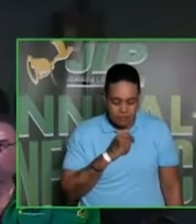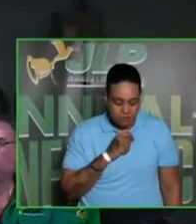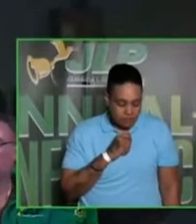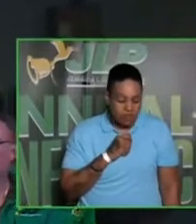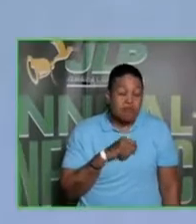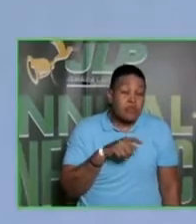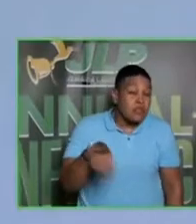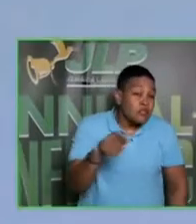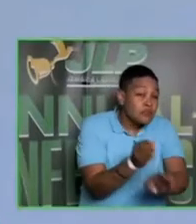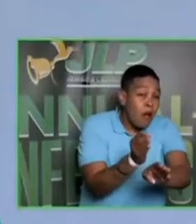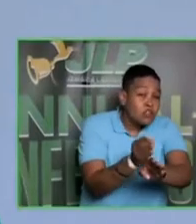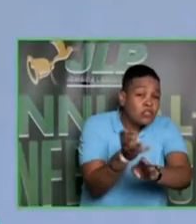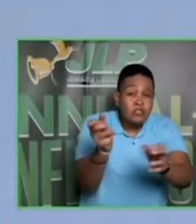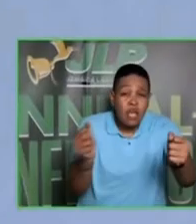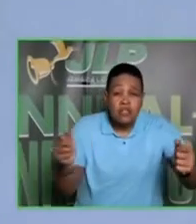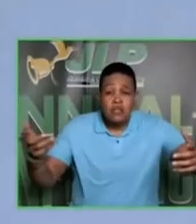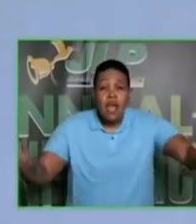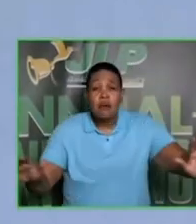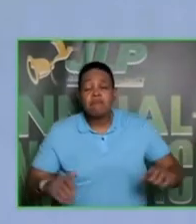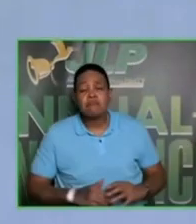These buses,